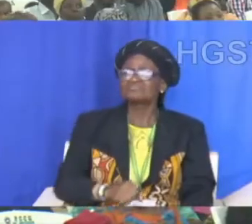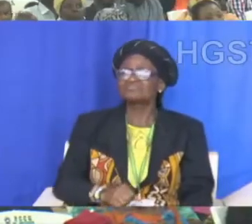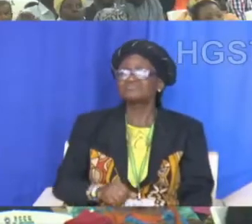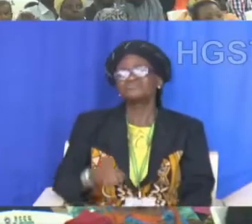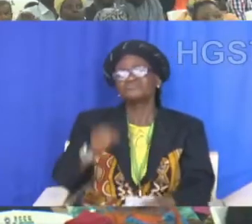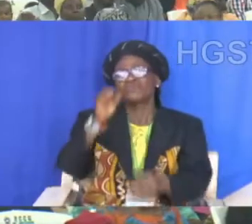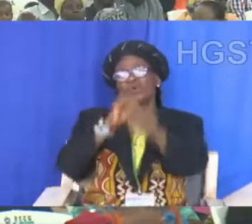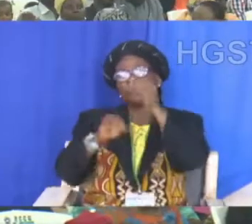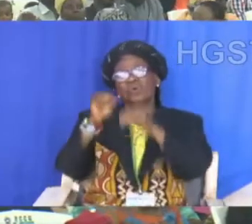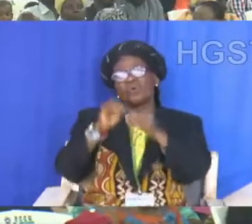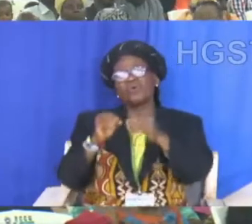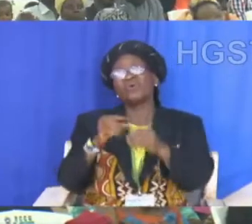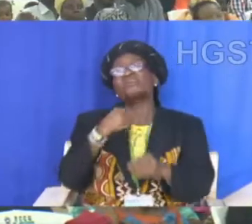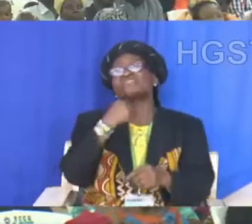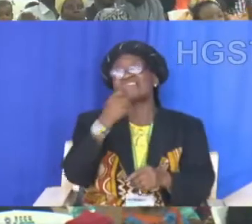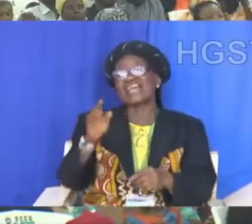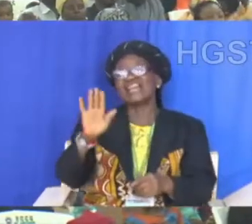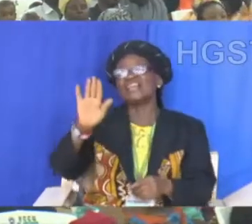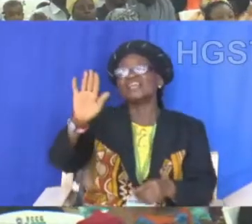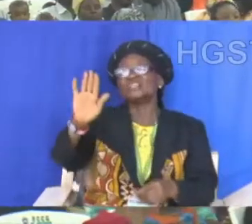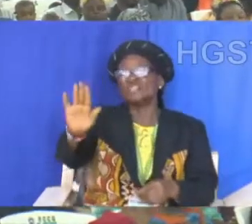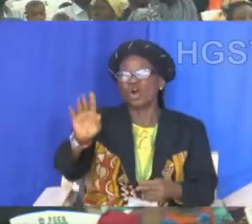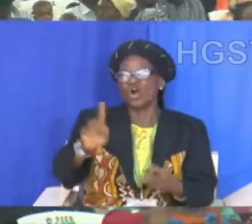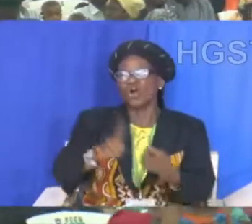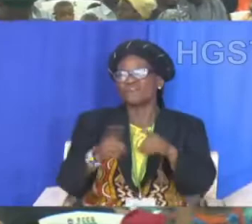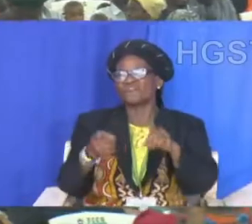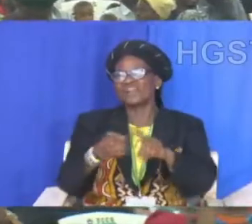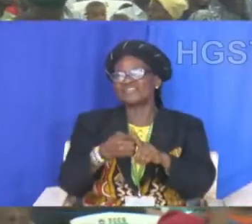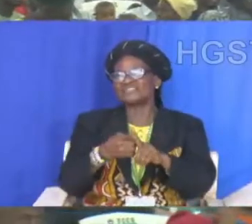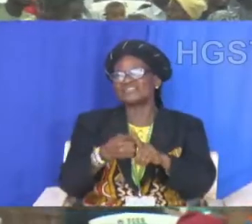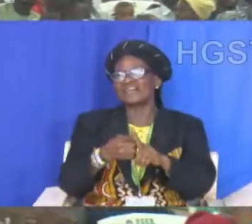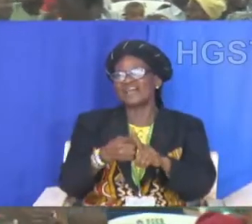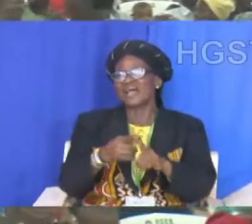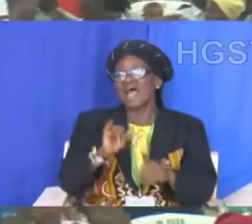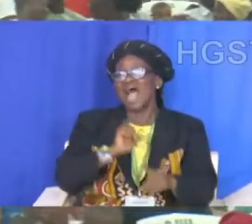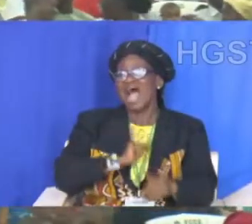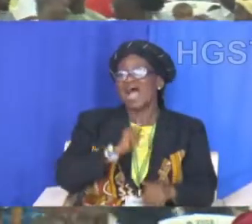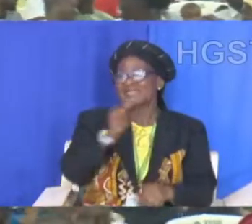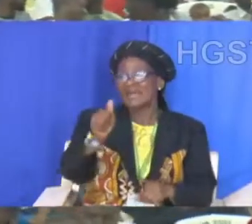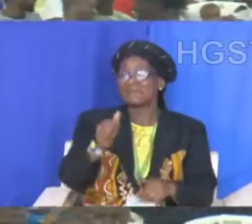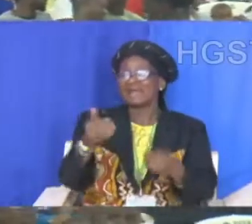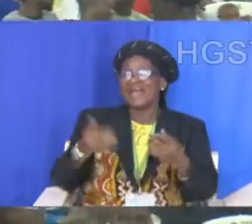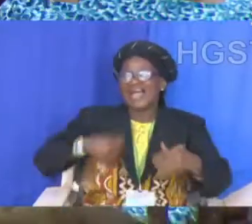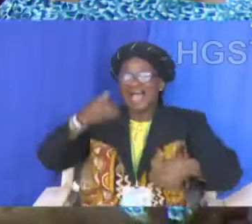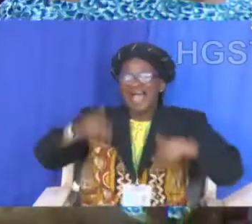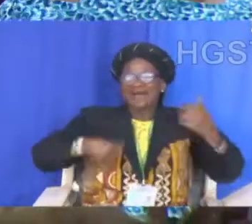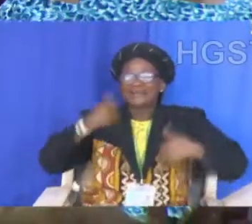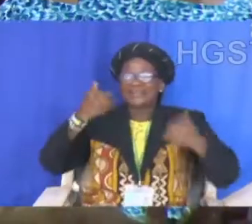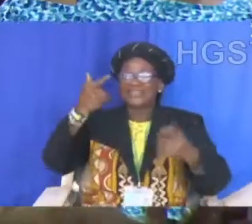Oh, tell your neighbor, "I'm happy the battle is not mine."